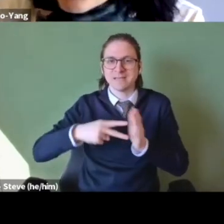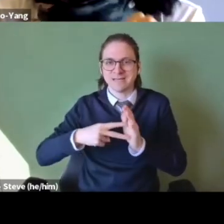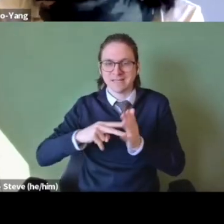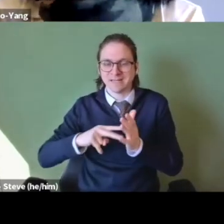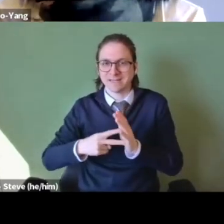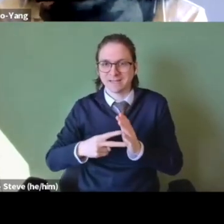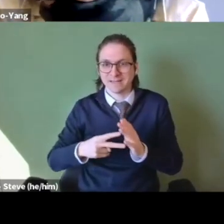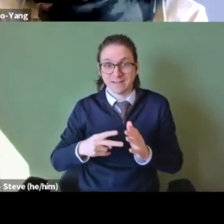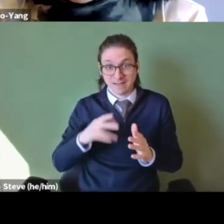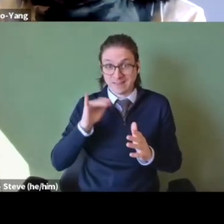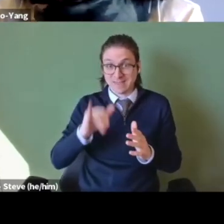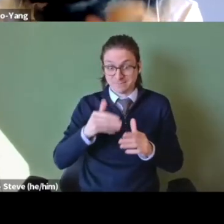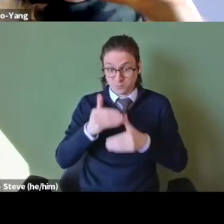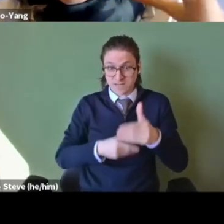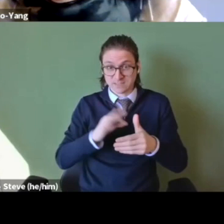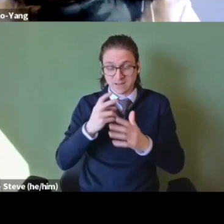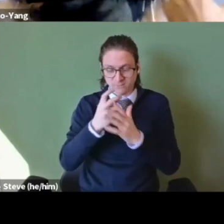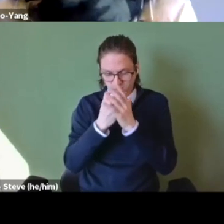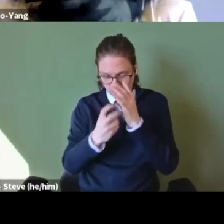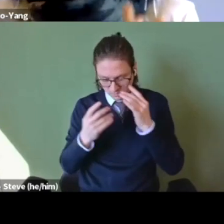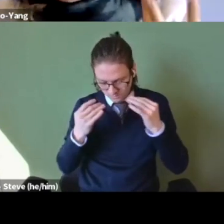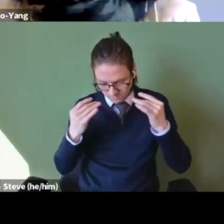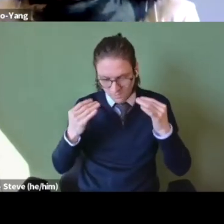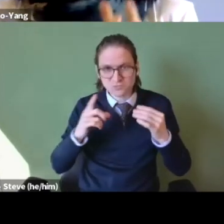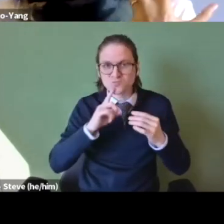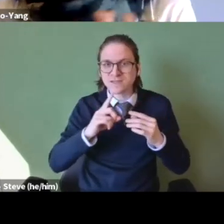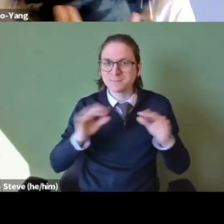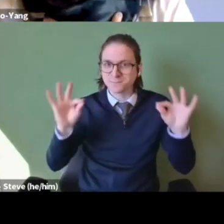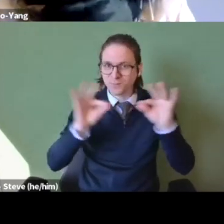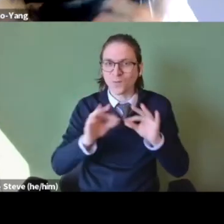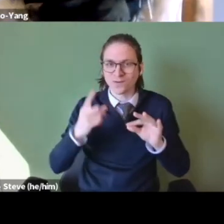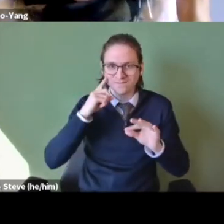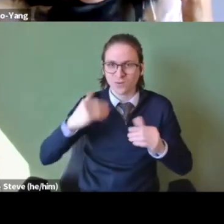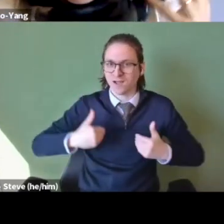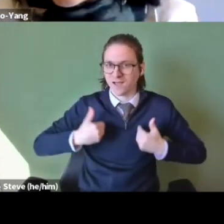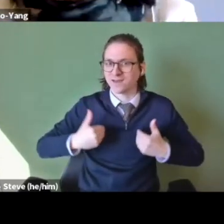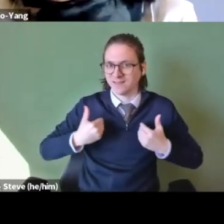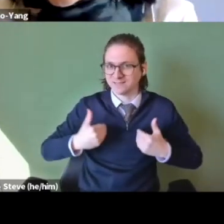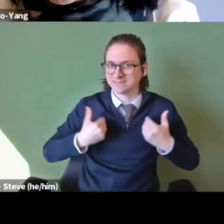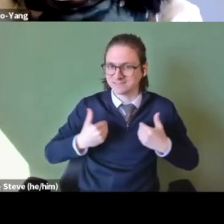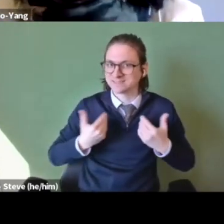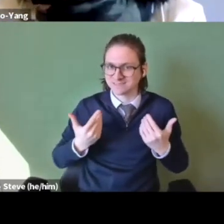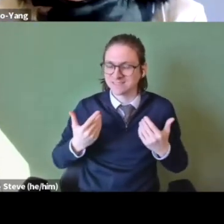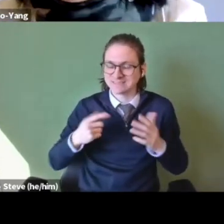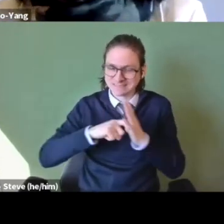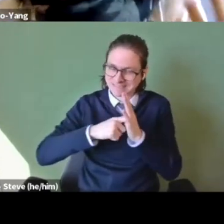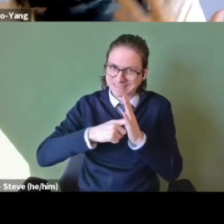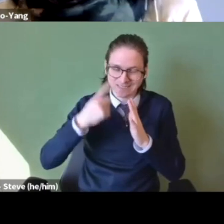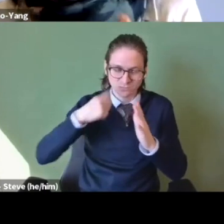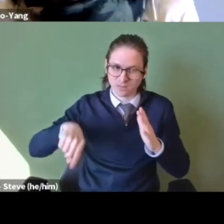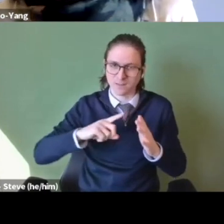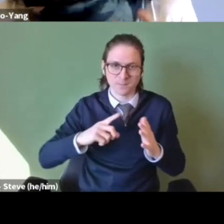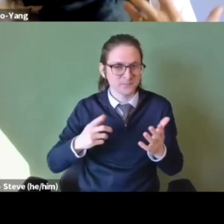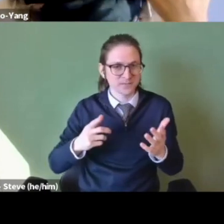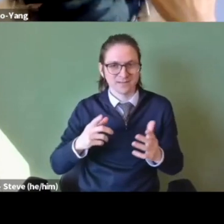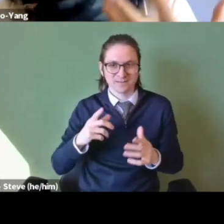It's characteristic to adolescence, that's really coming online in adolescence. This has been described for 100 years in psychology, and